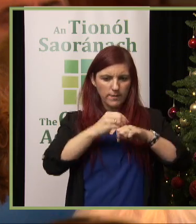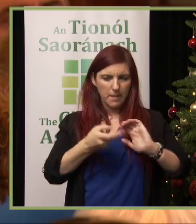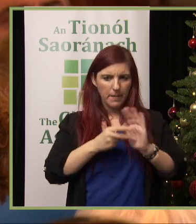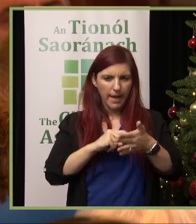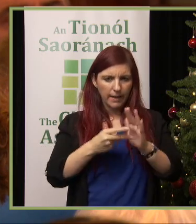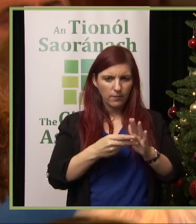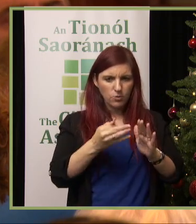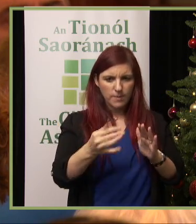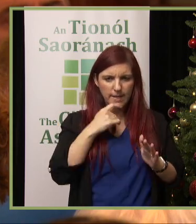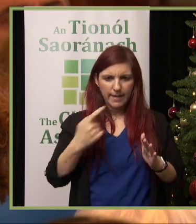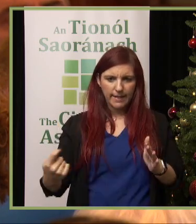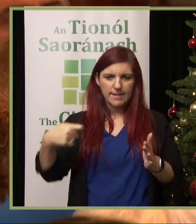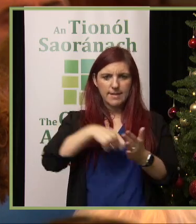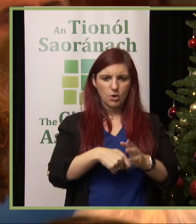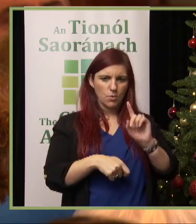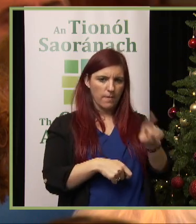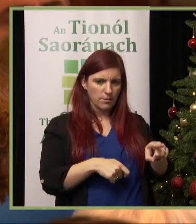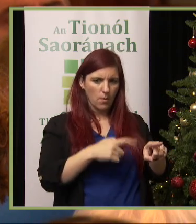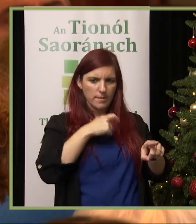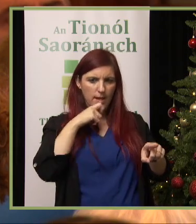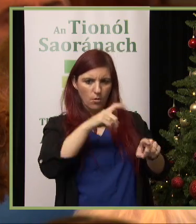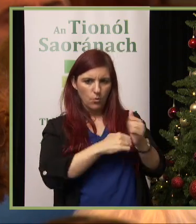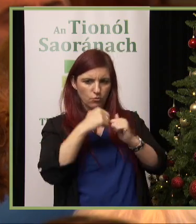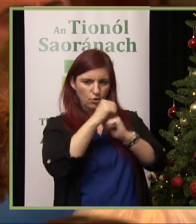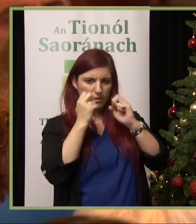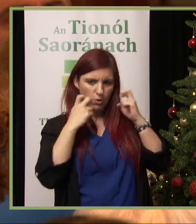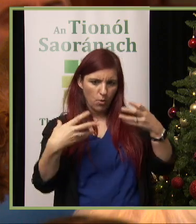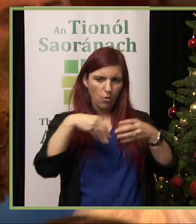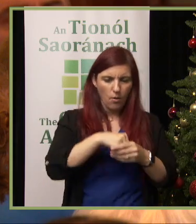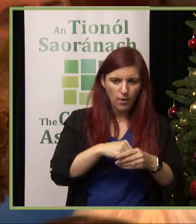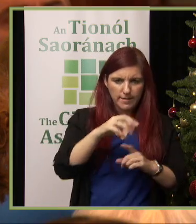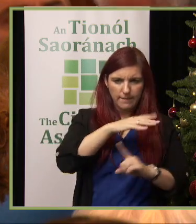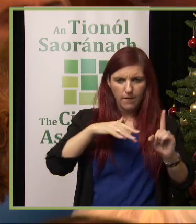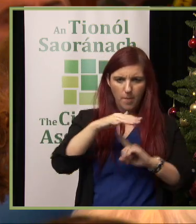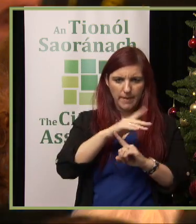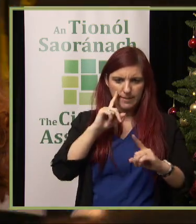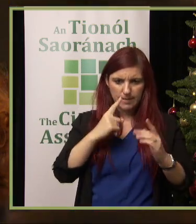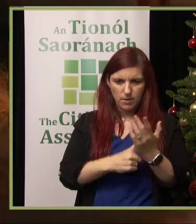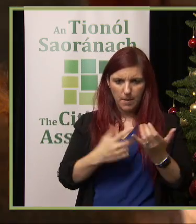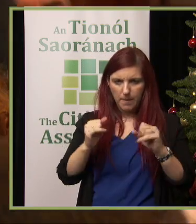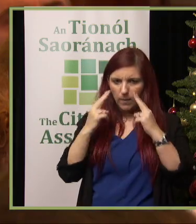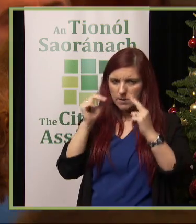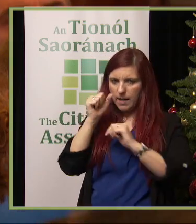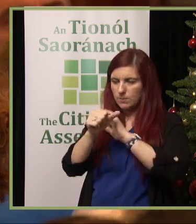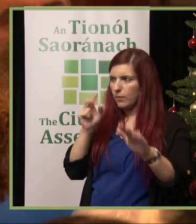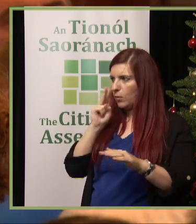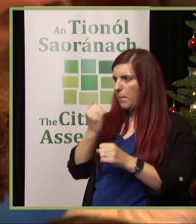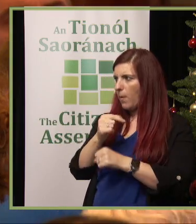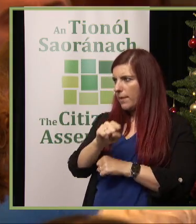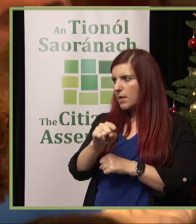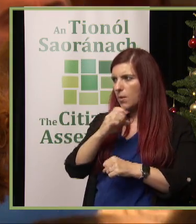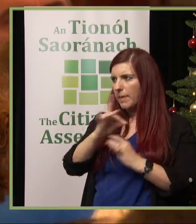in addition, or are we saying that those structures must incorporate environmental decisions? And maybe do we need an expert view on this? I just want to make sure